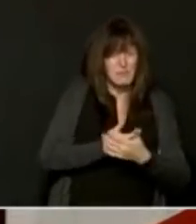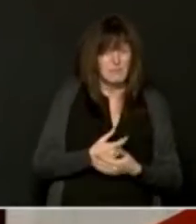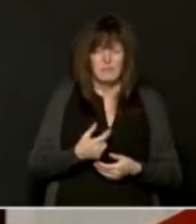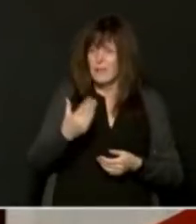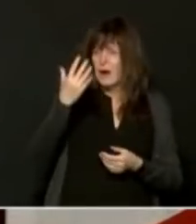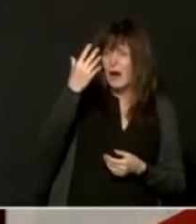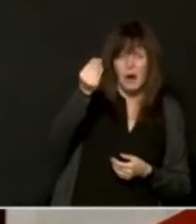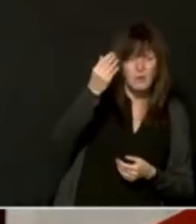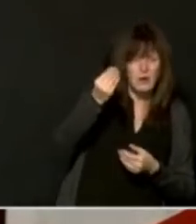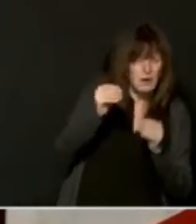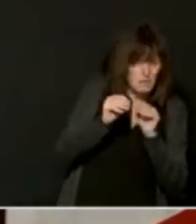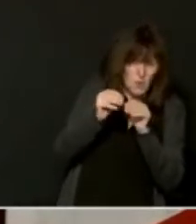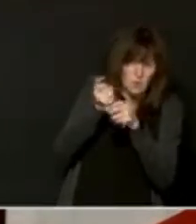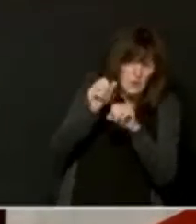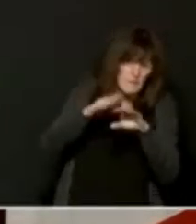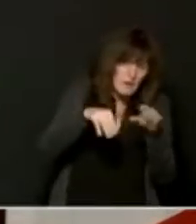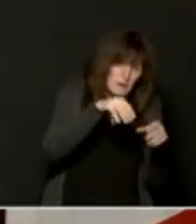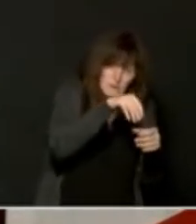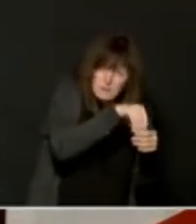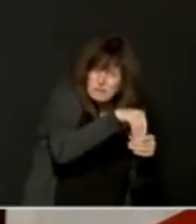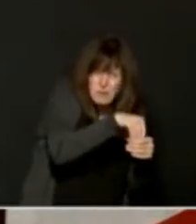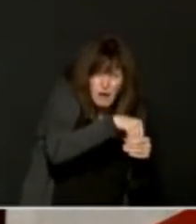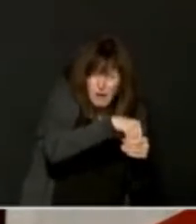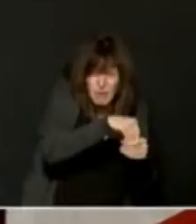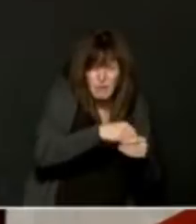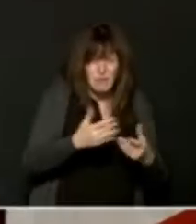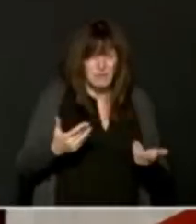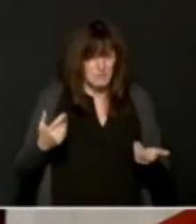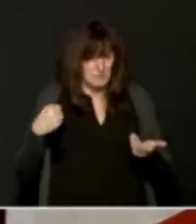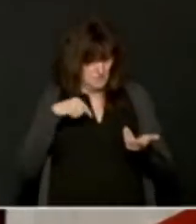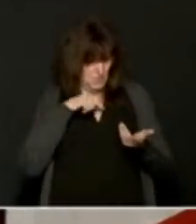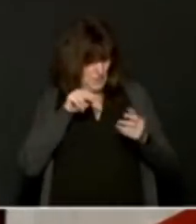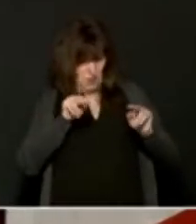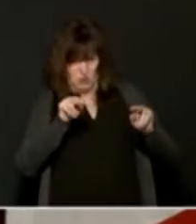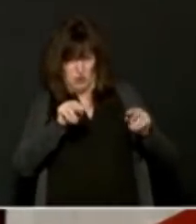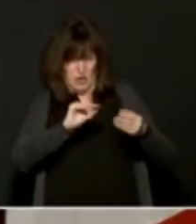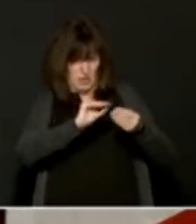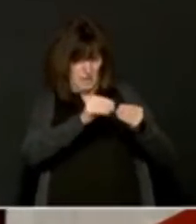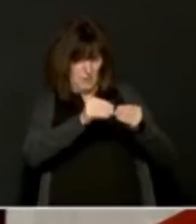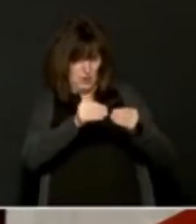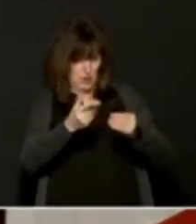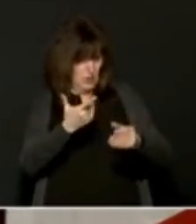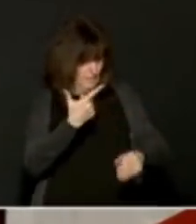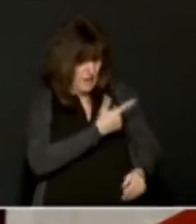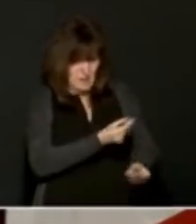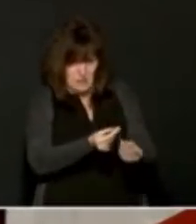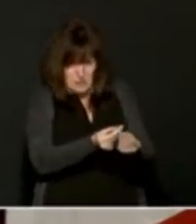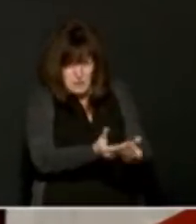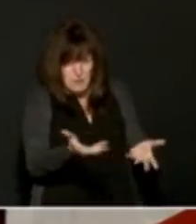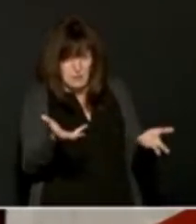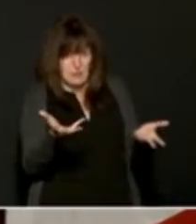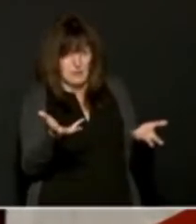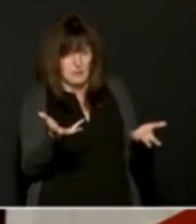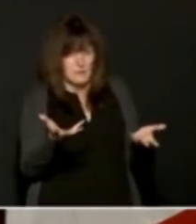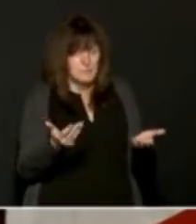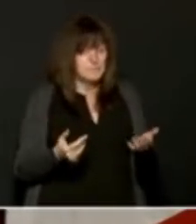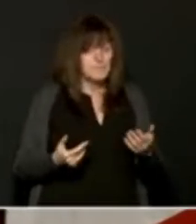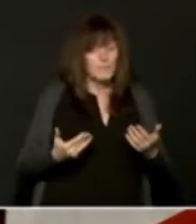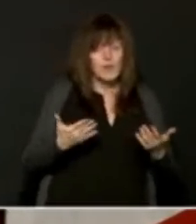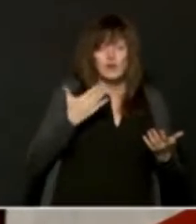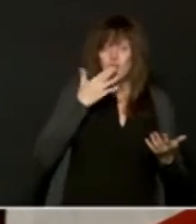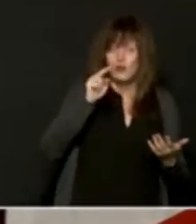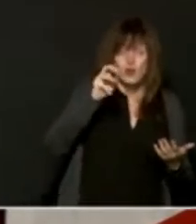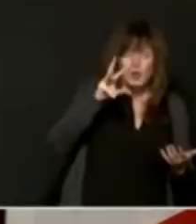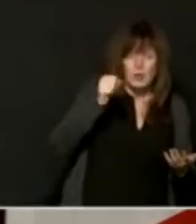carefully monitoring the numbers and getting the vaccine out. And now we have the good news about the children, 12 to